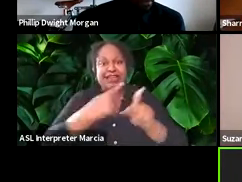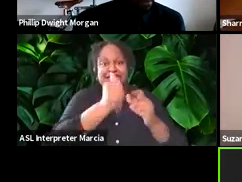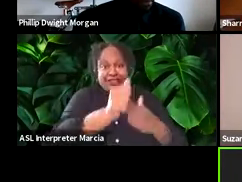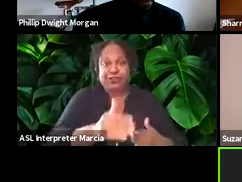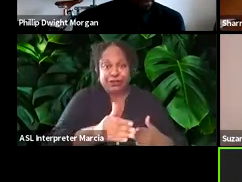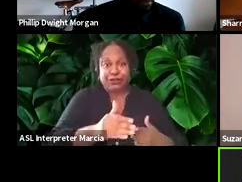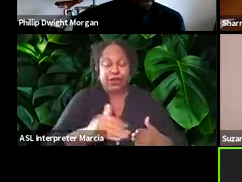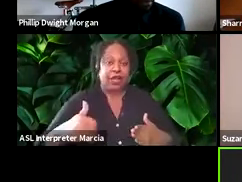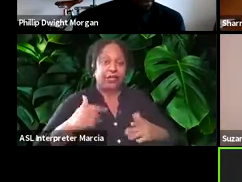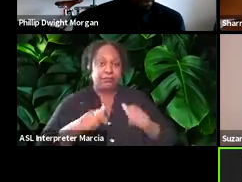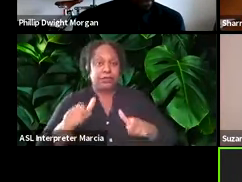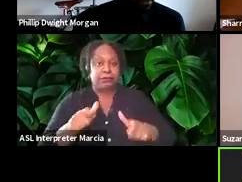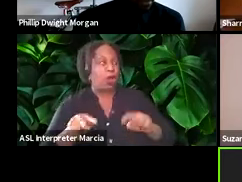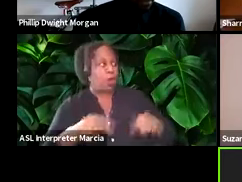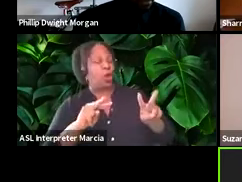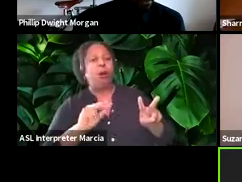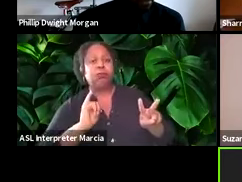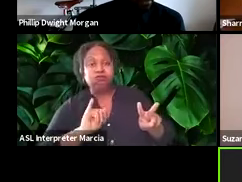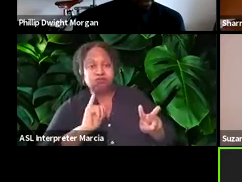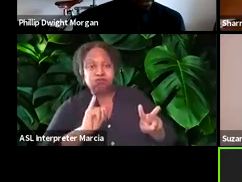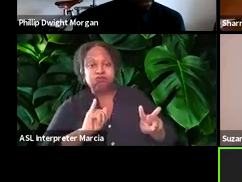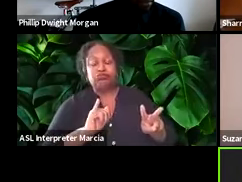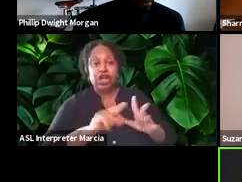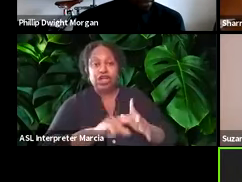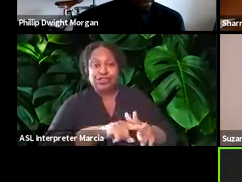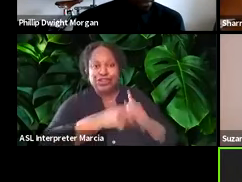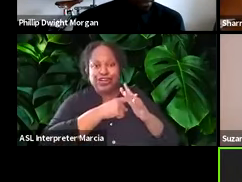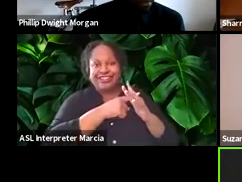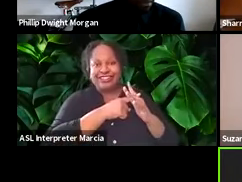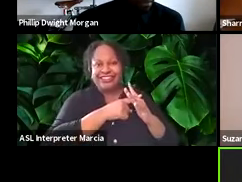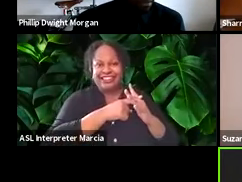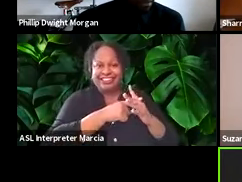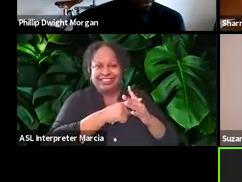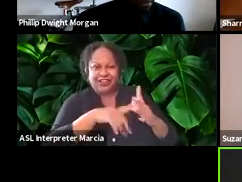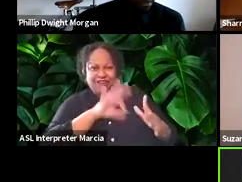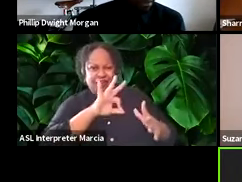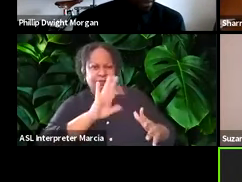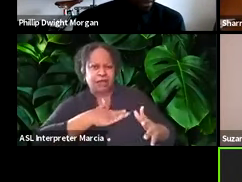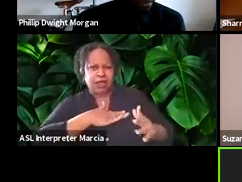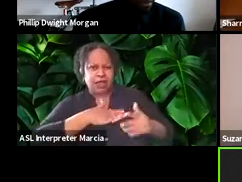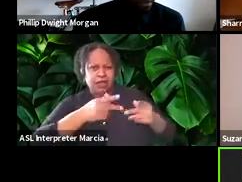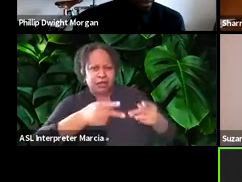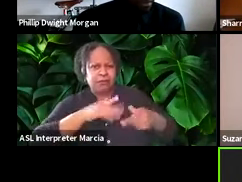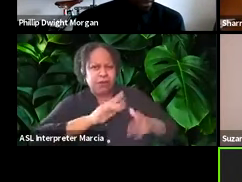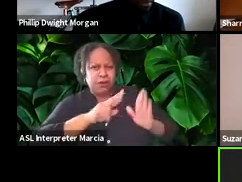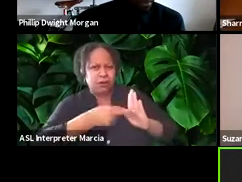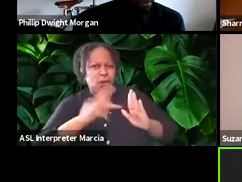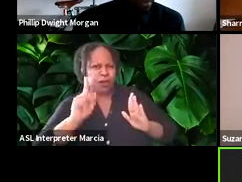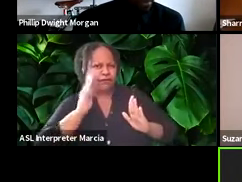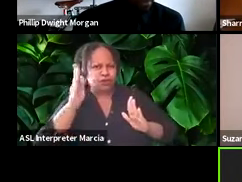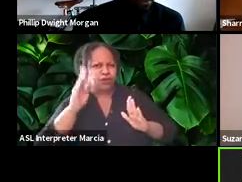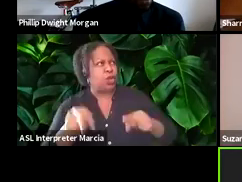that our young people can now see and start to kind of find their place in for the future.